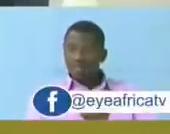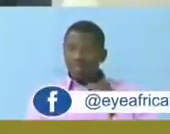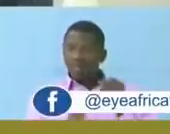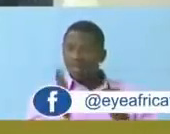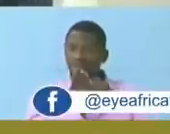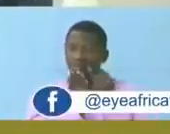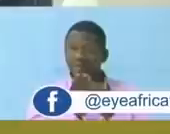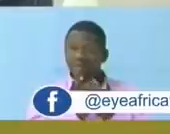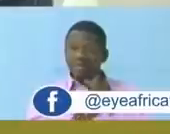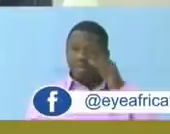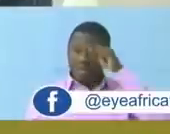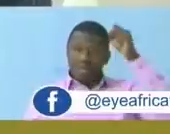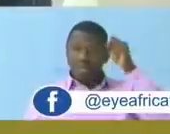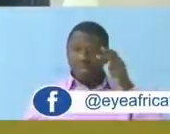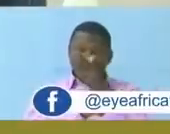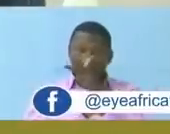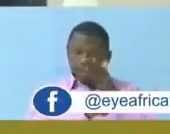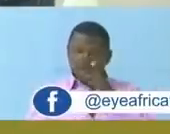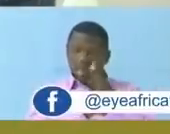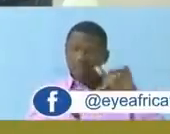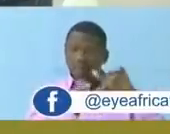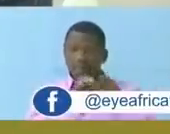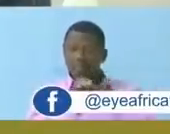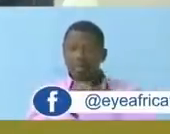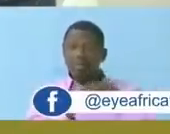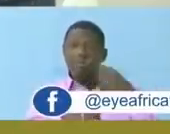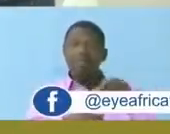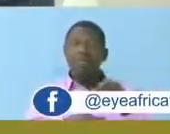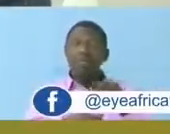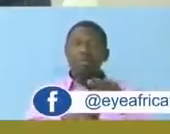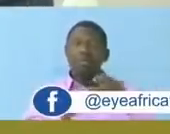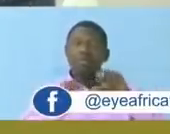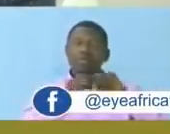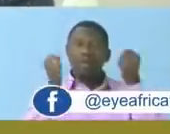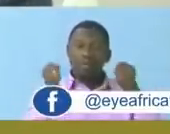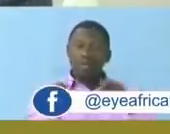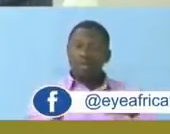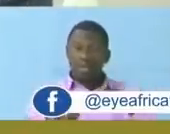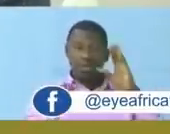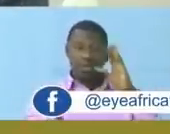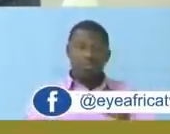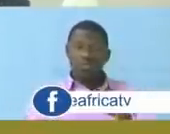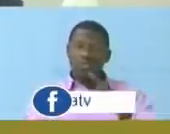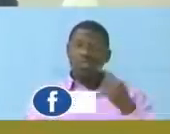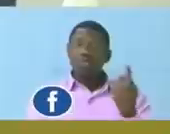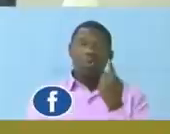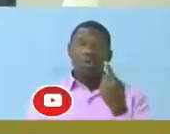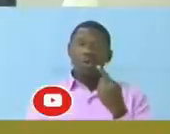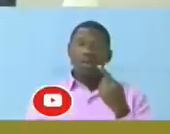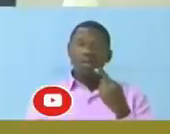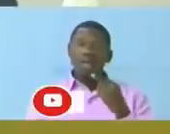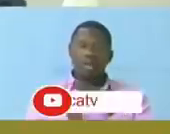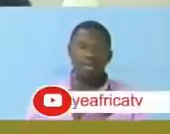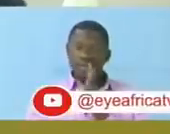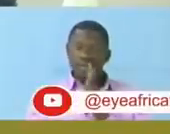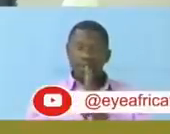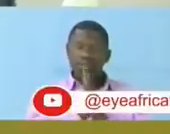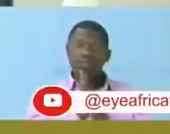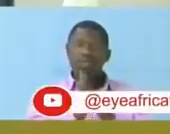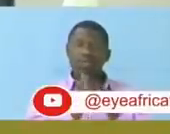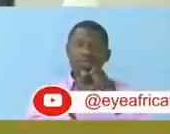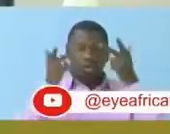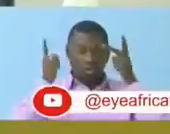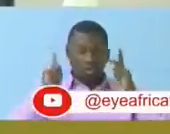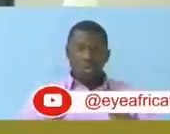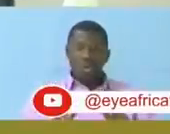for the violations they have committed, not just of the law, but against your own people? Ici la talaban pour gagner state guard